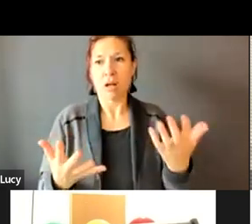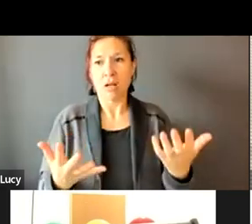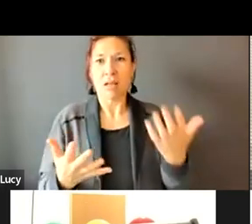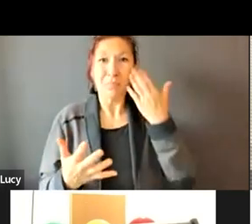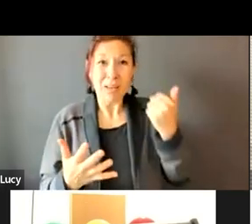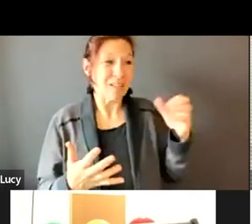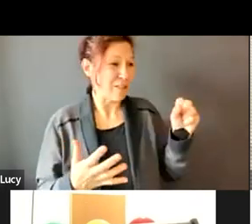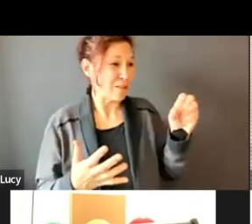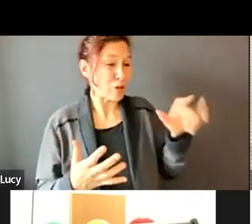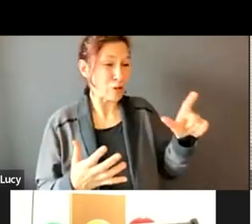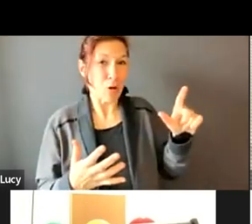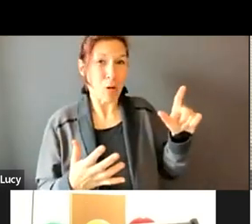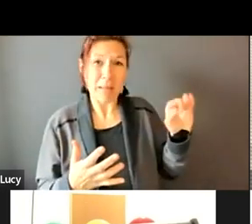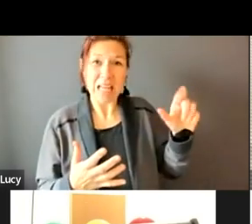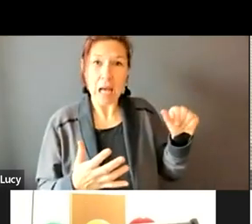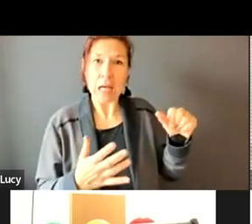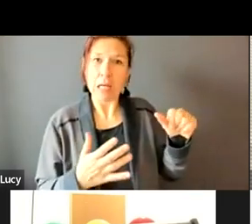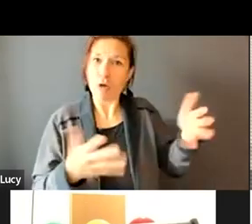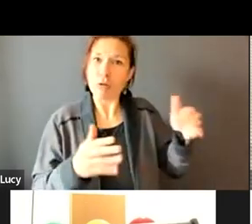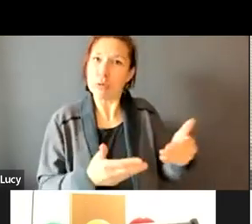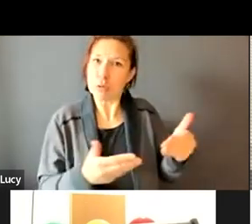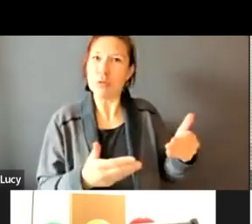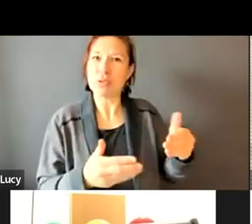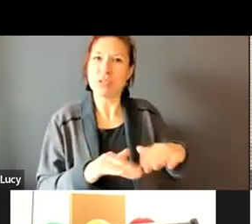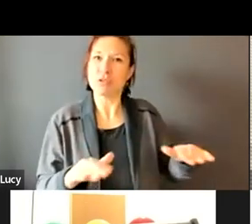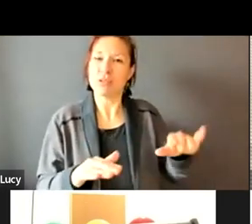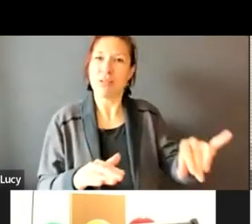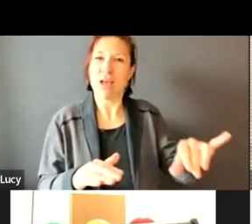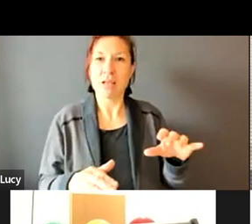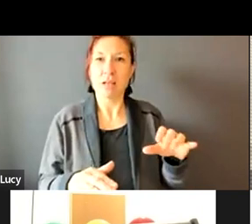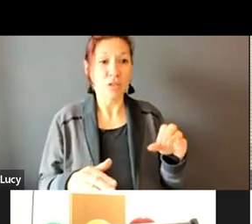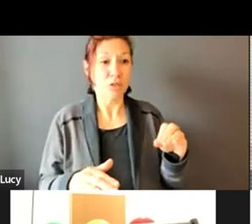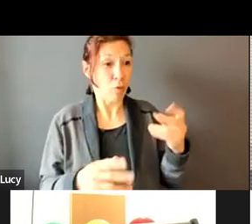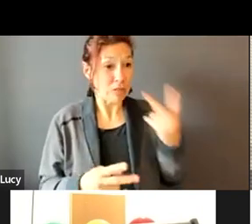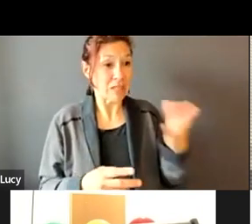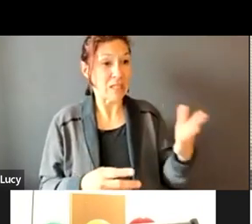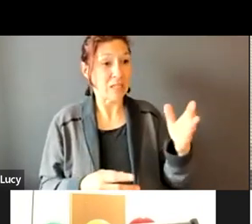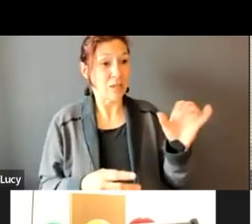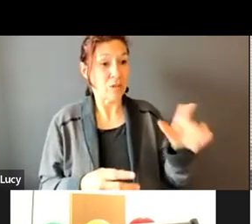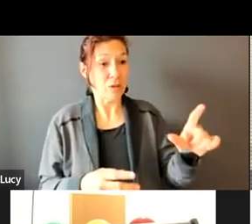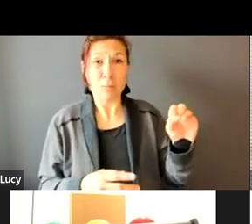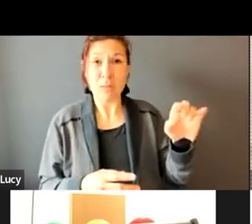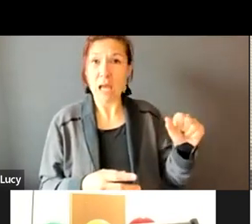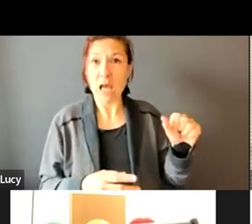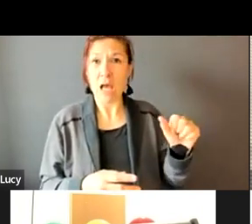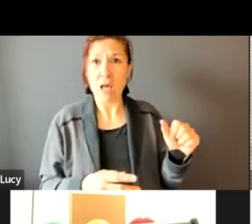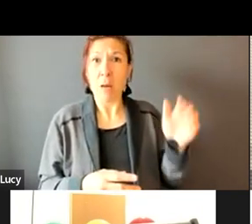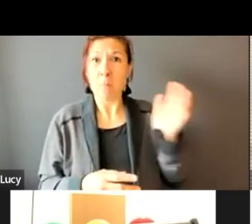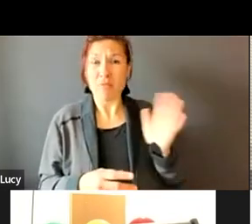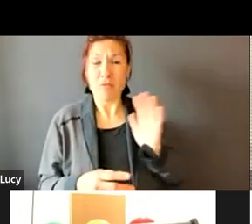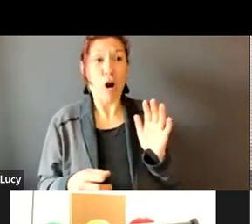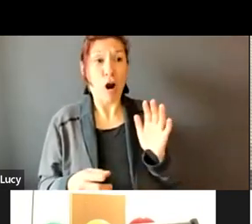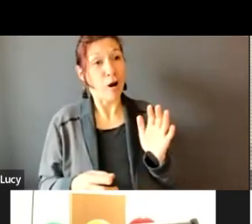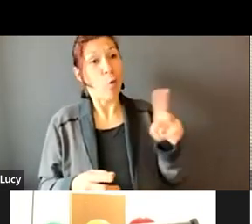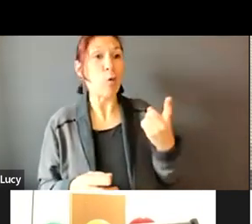you know we're just seeing behaviors on social media that we would typically see with middle schoolers say 7th and eighth grade that we're seeing is on